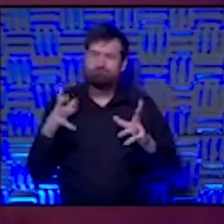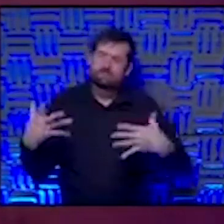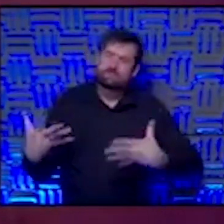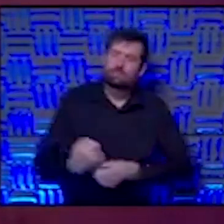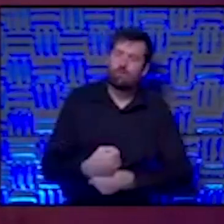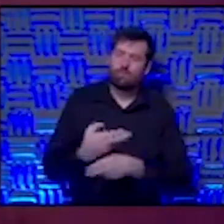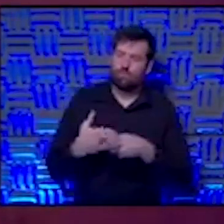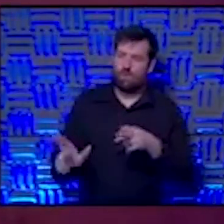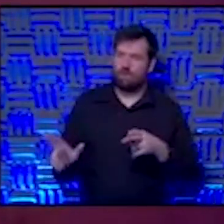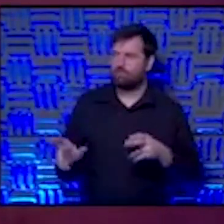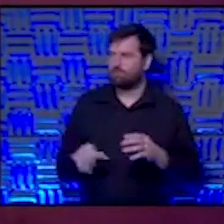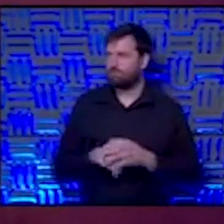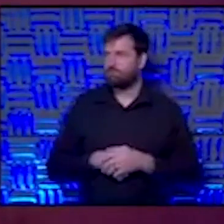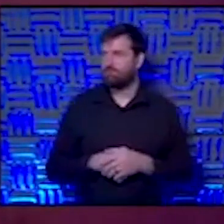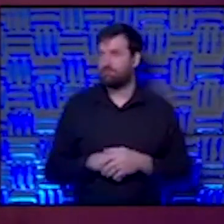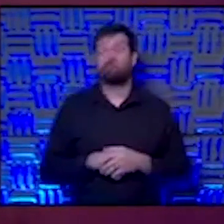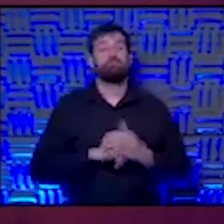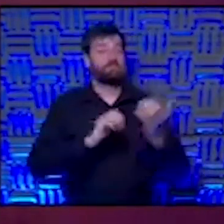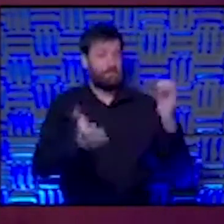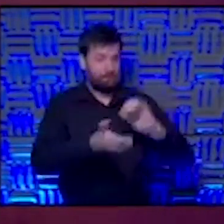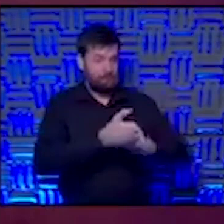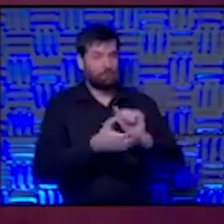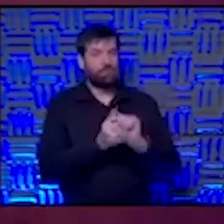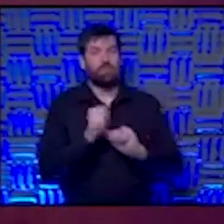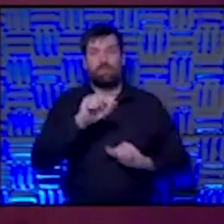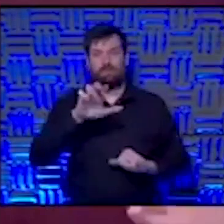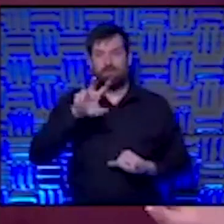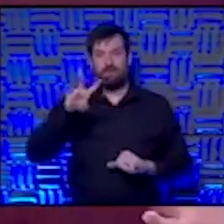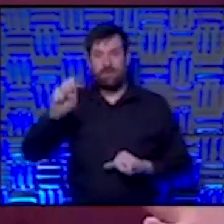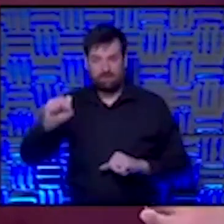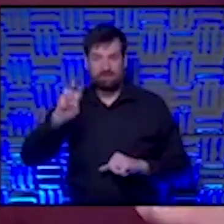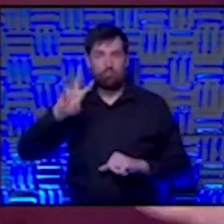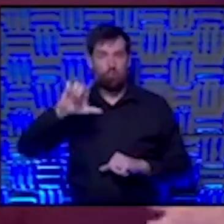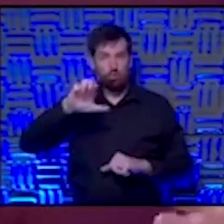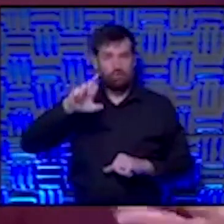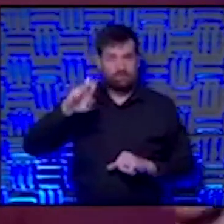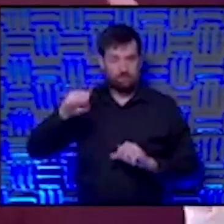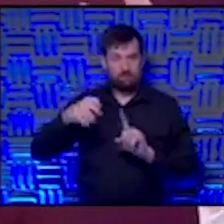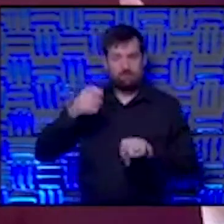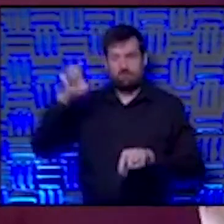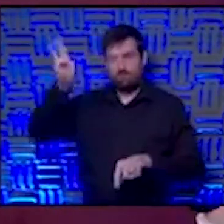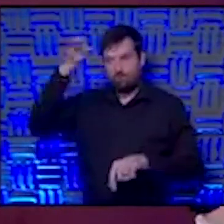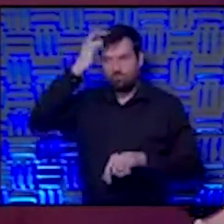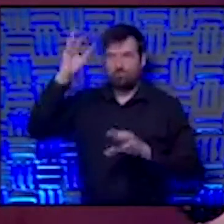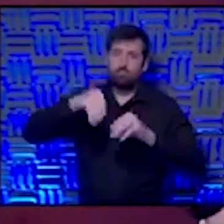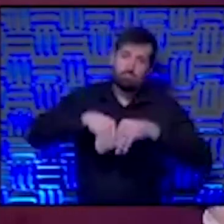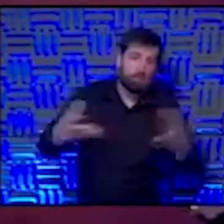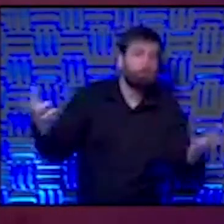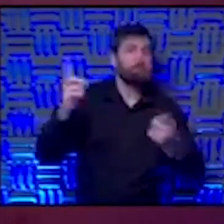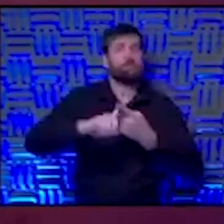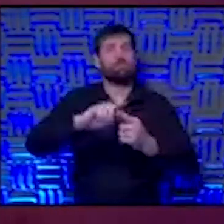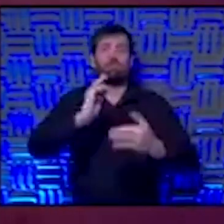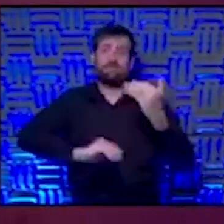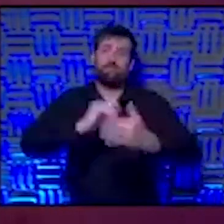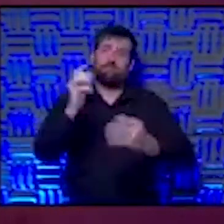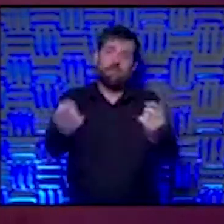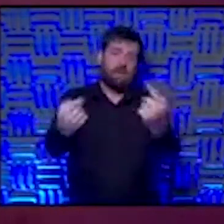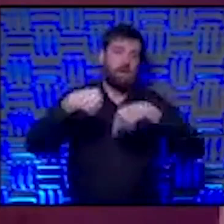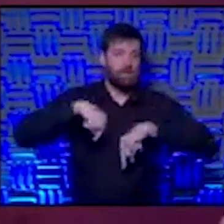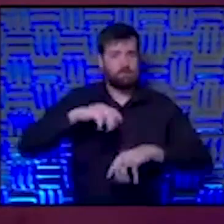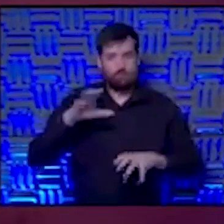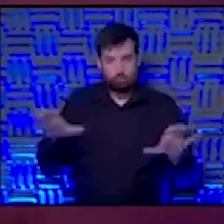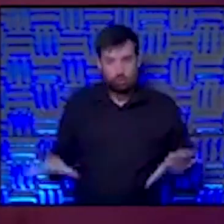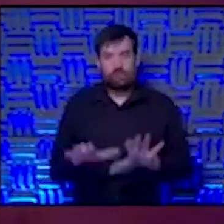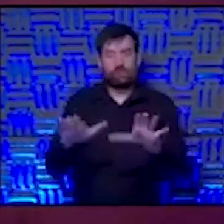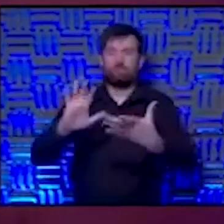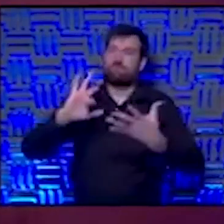just in case. There was a partnership with CVS and Walgreens by the federal government. They're rolling it out to the facilities. They're coming in and doing it. There's a